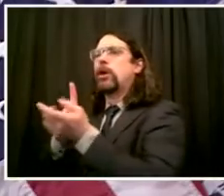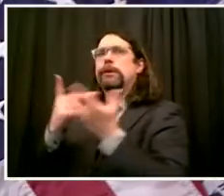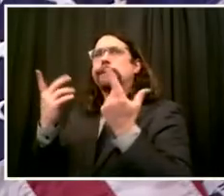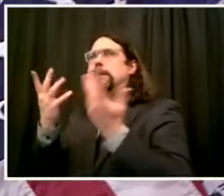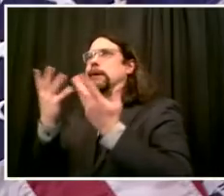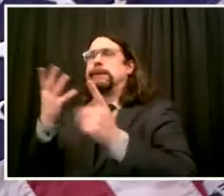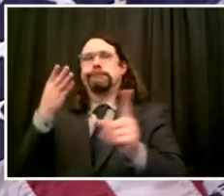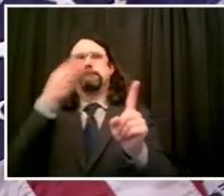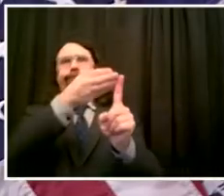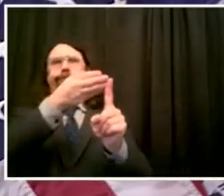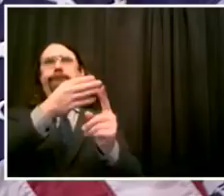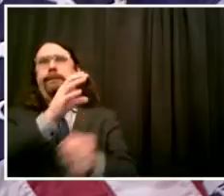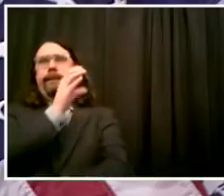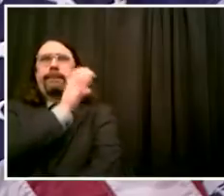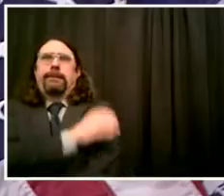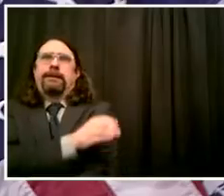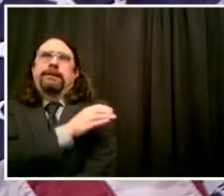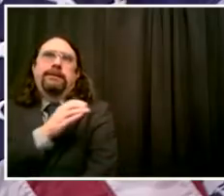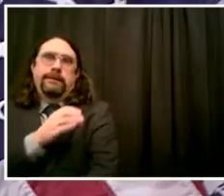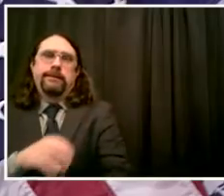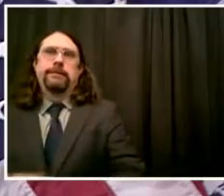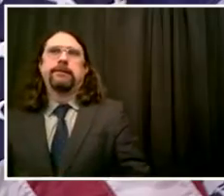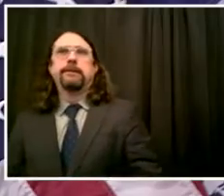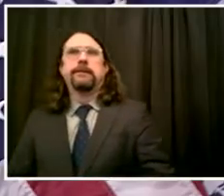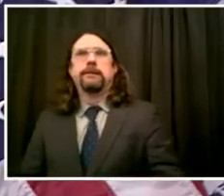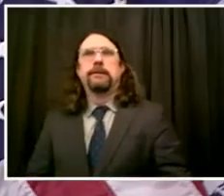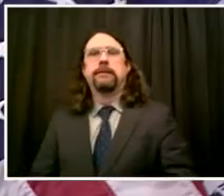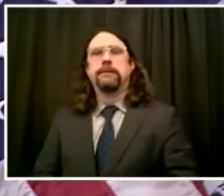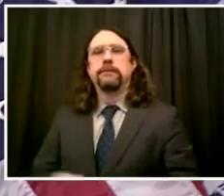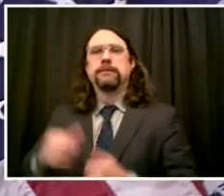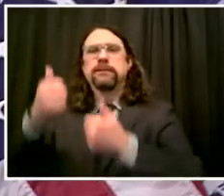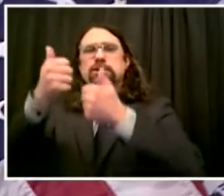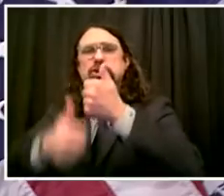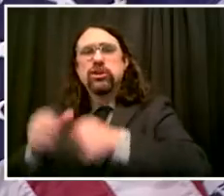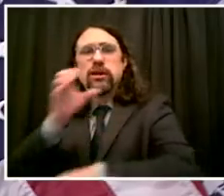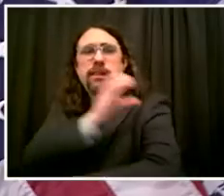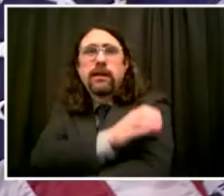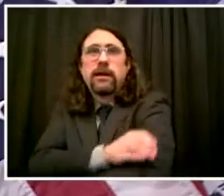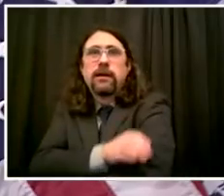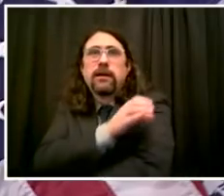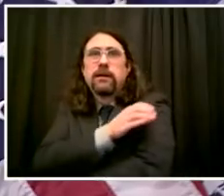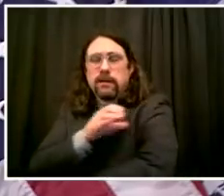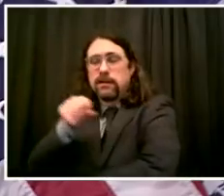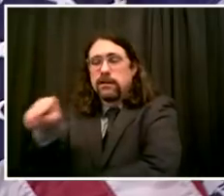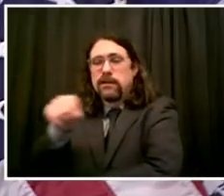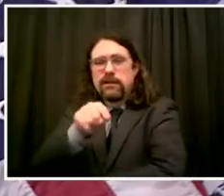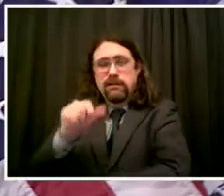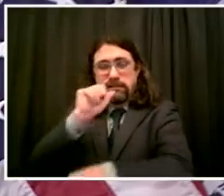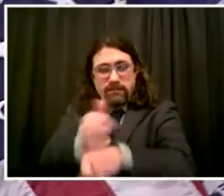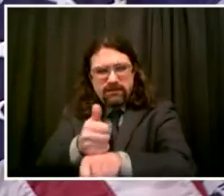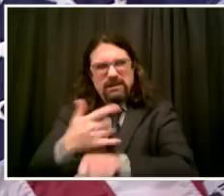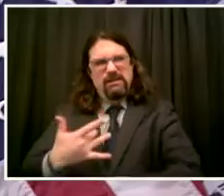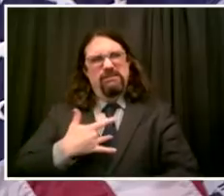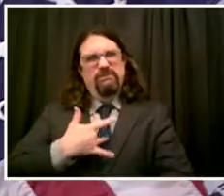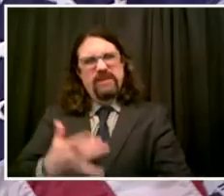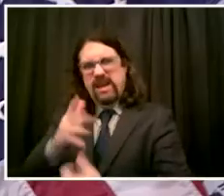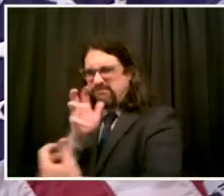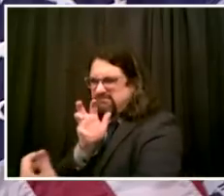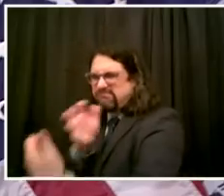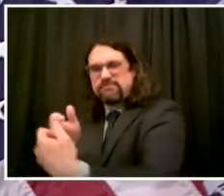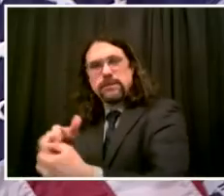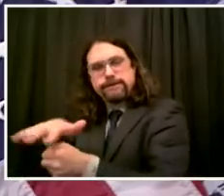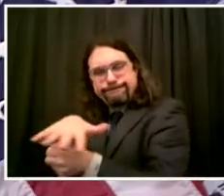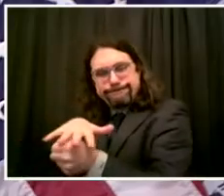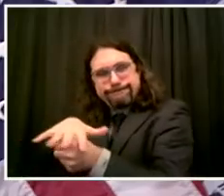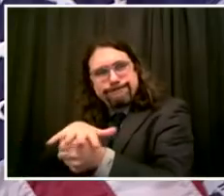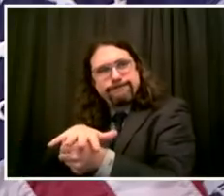do amazing work. And they've had to do a lot during this crisis, but with many, many